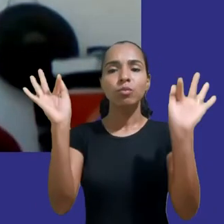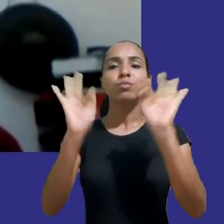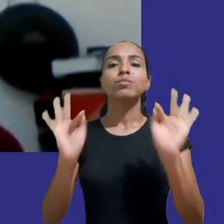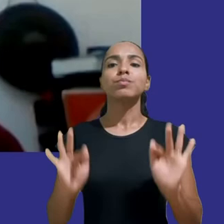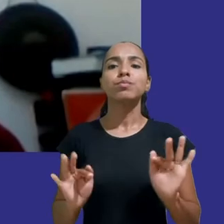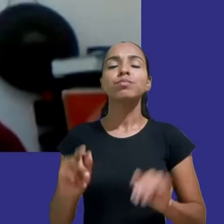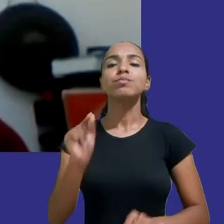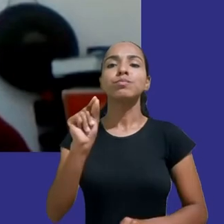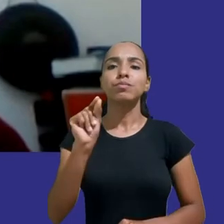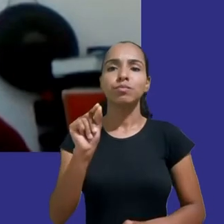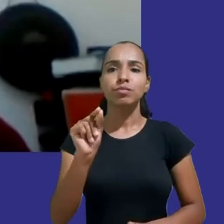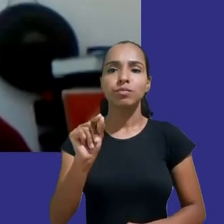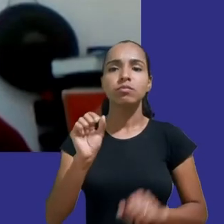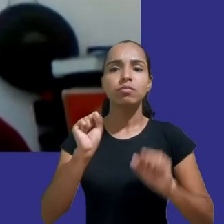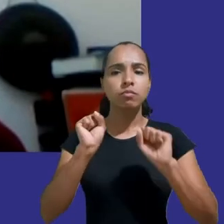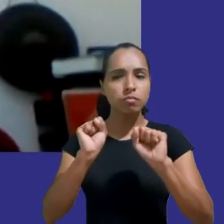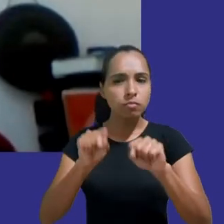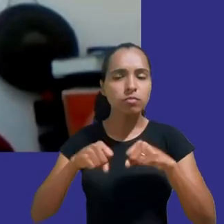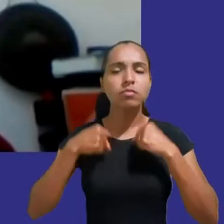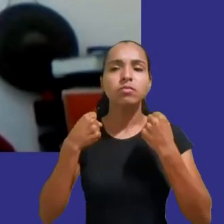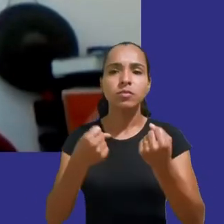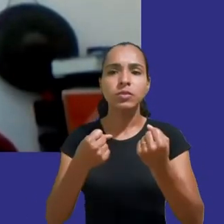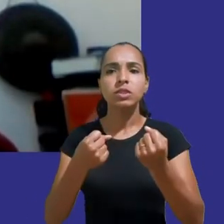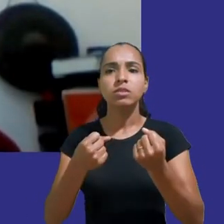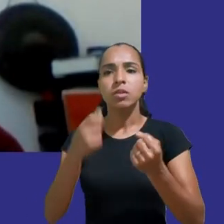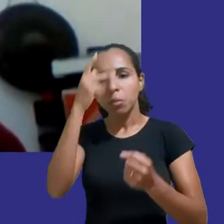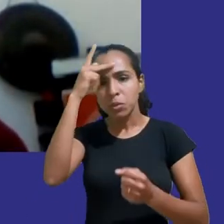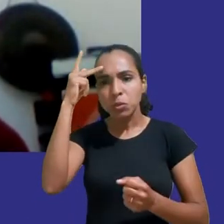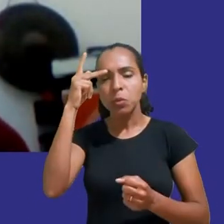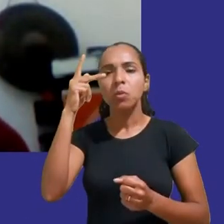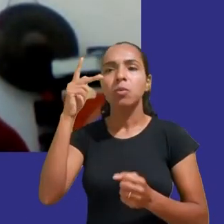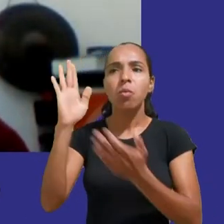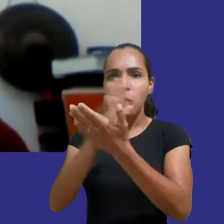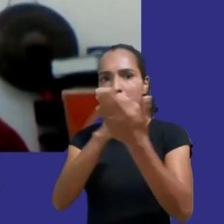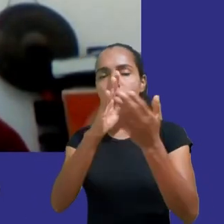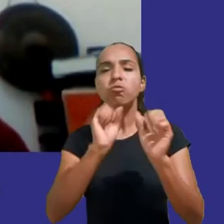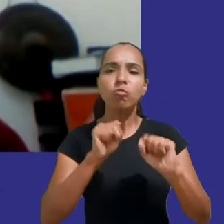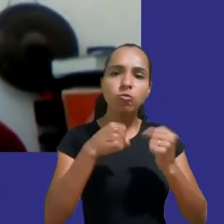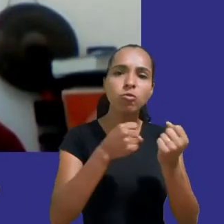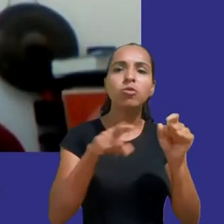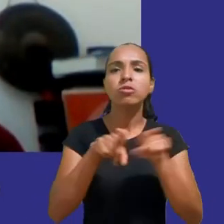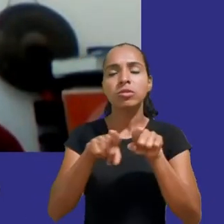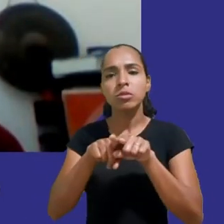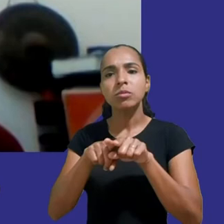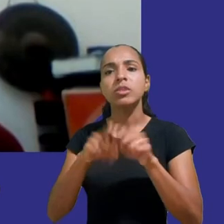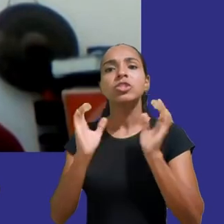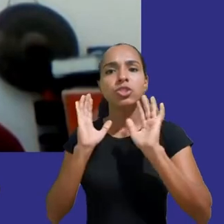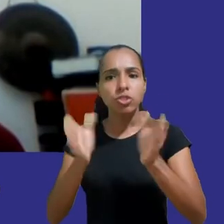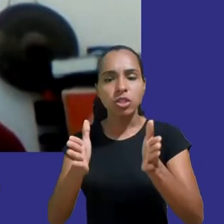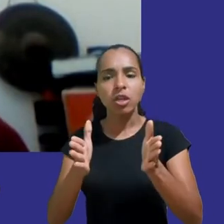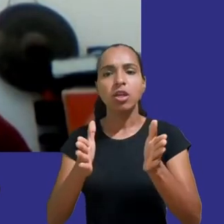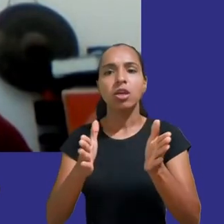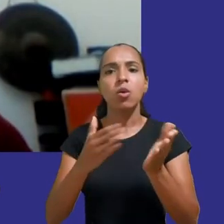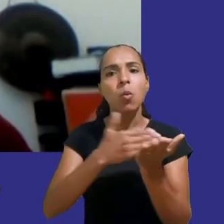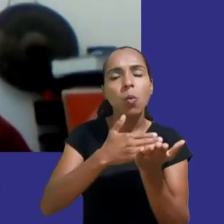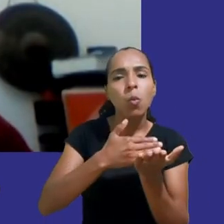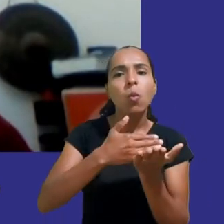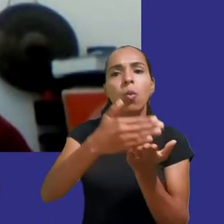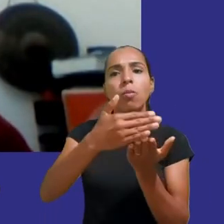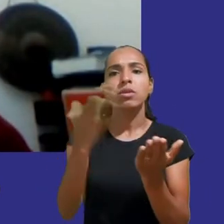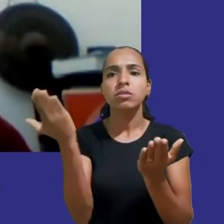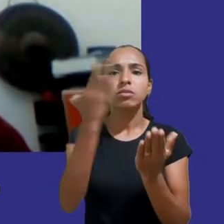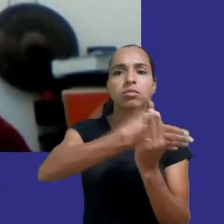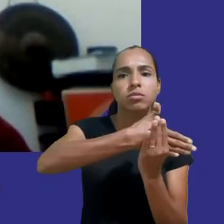you know we have now initiated proceedings against them the case is asking for damages in the order of two and a half